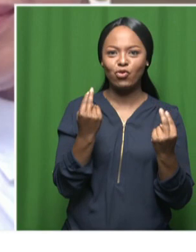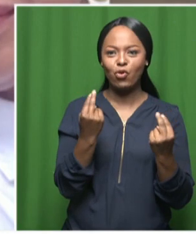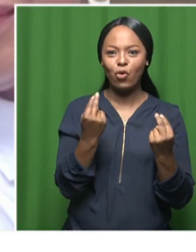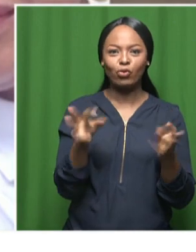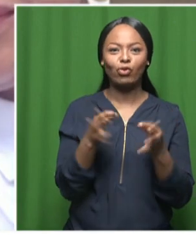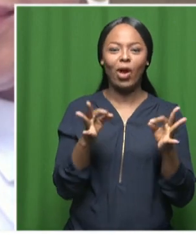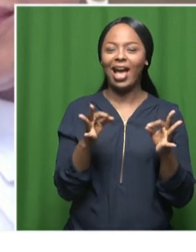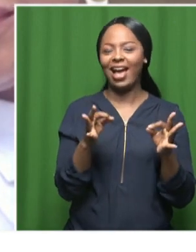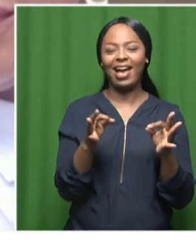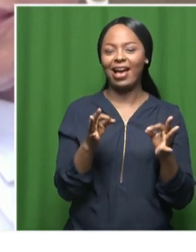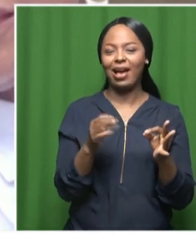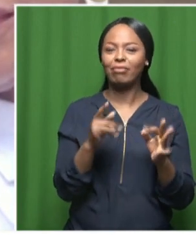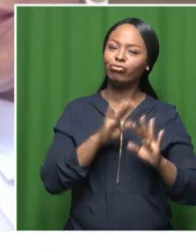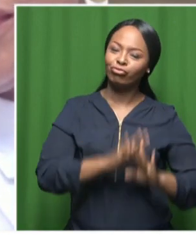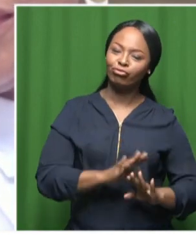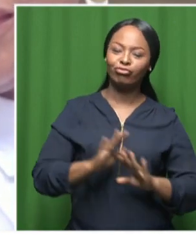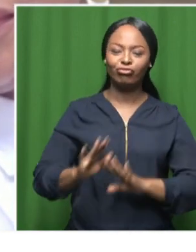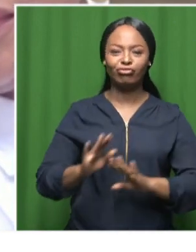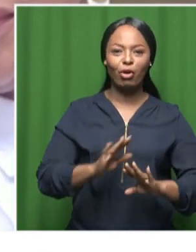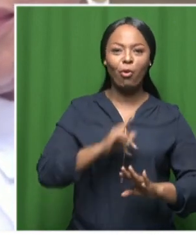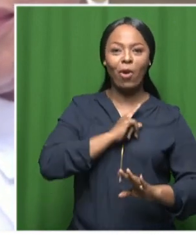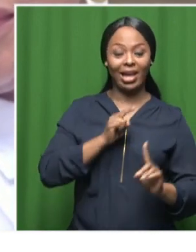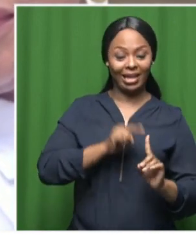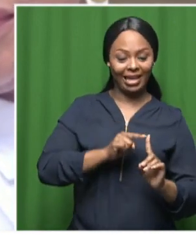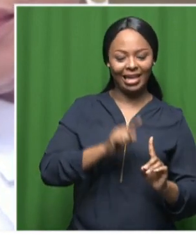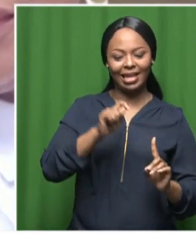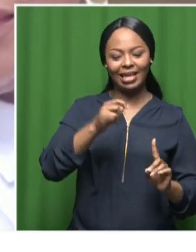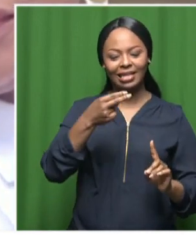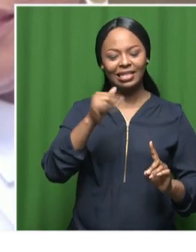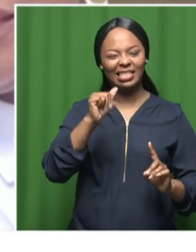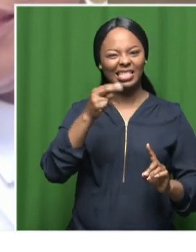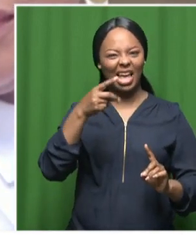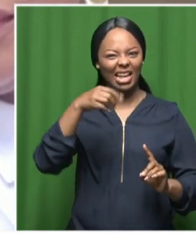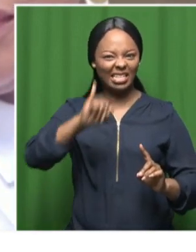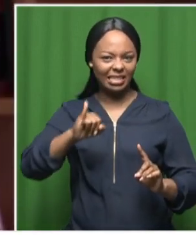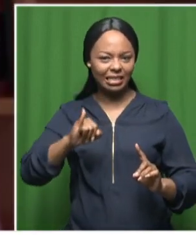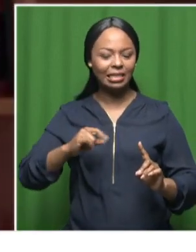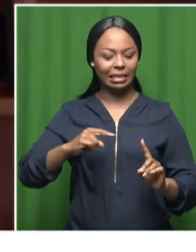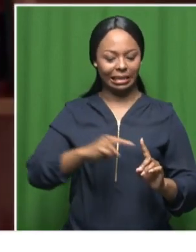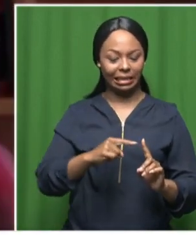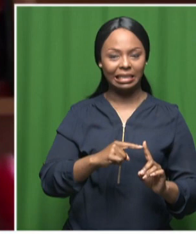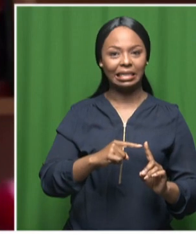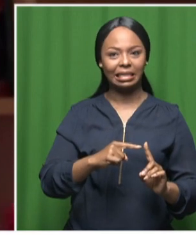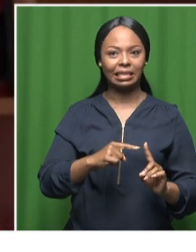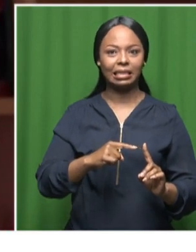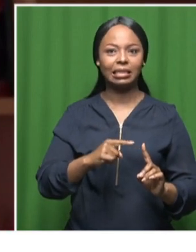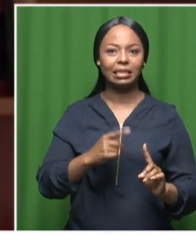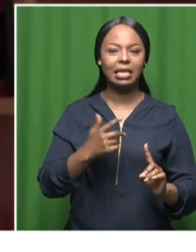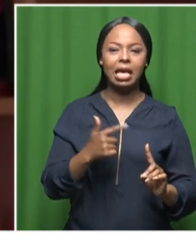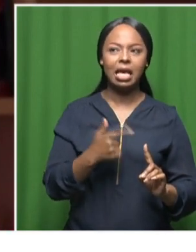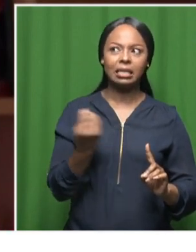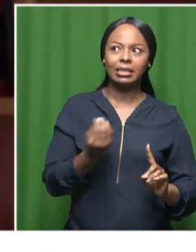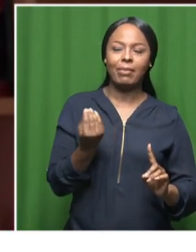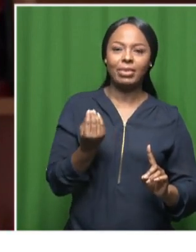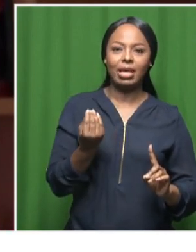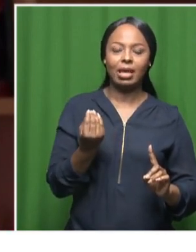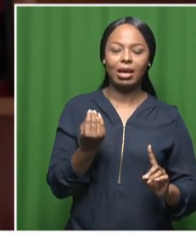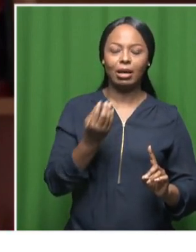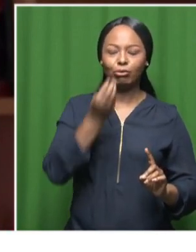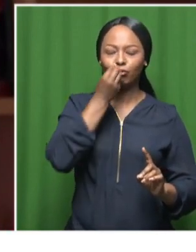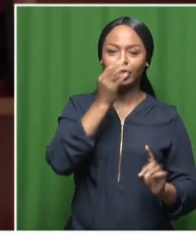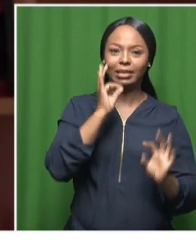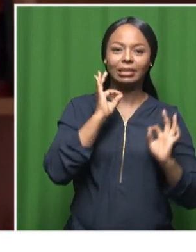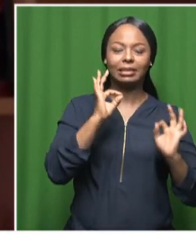because even with Thandi, like we were saying earlier on, it's something that has been fermenting